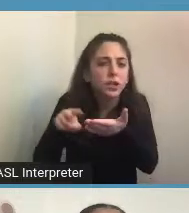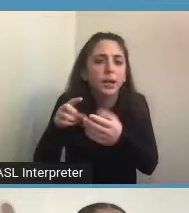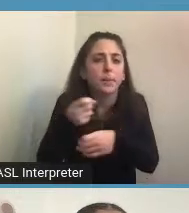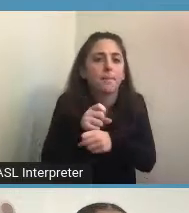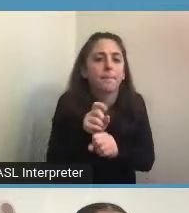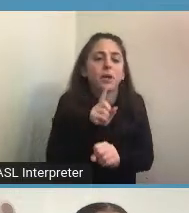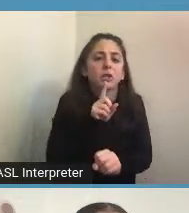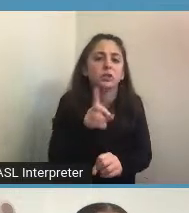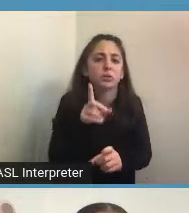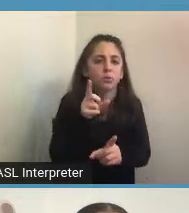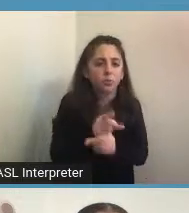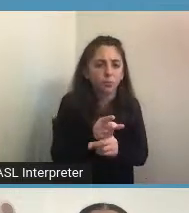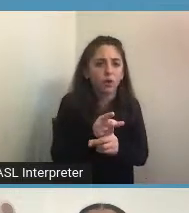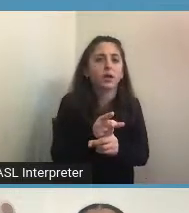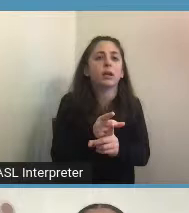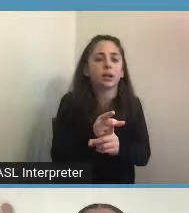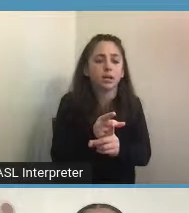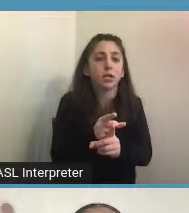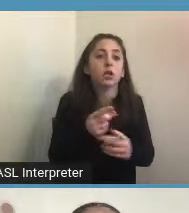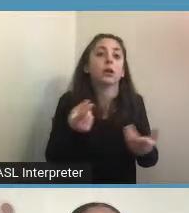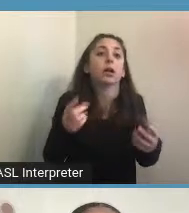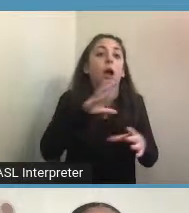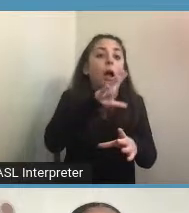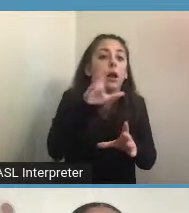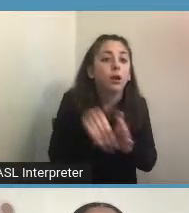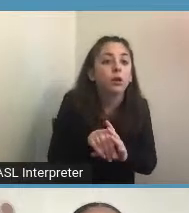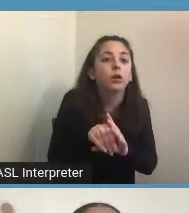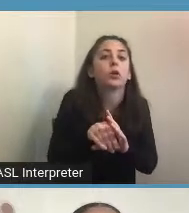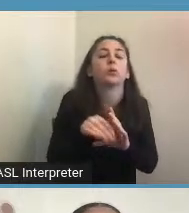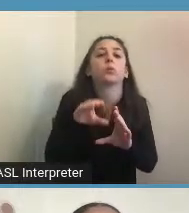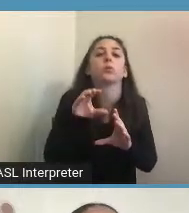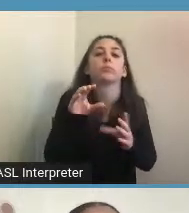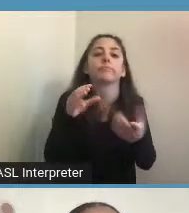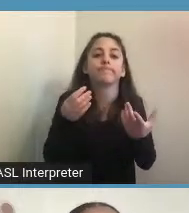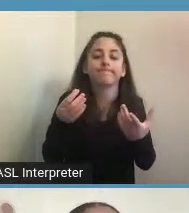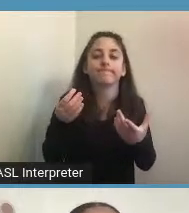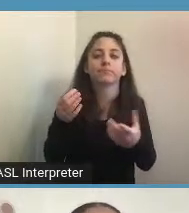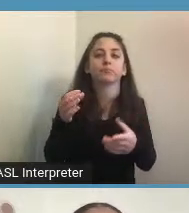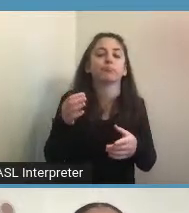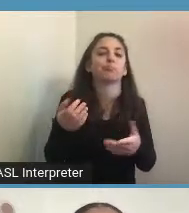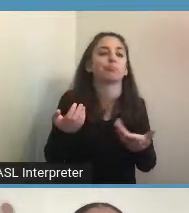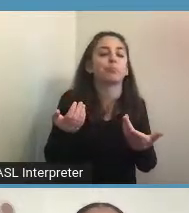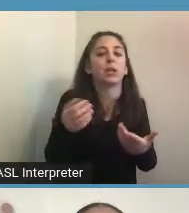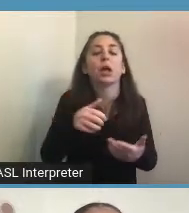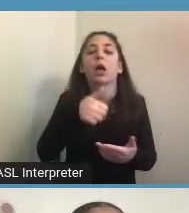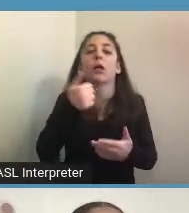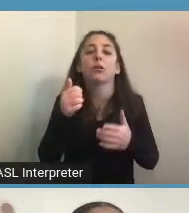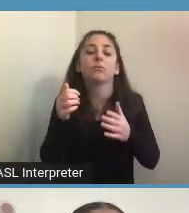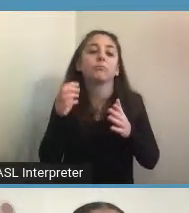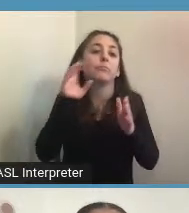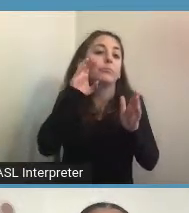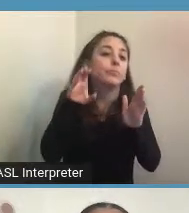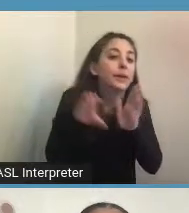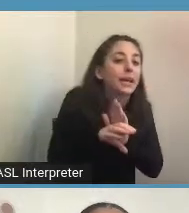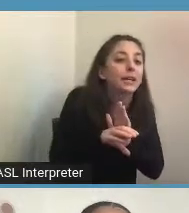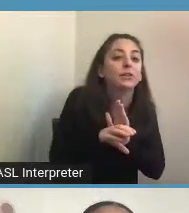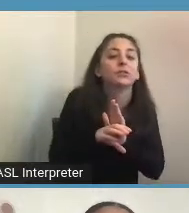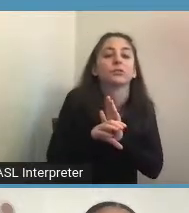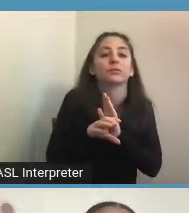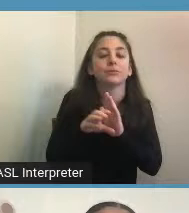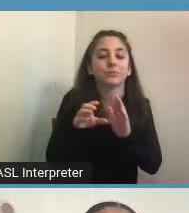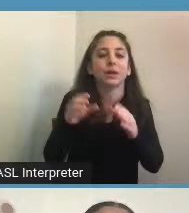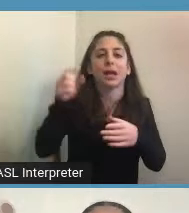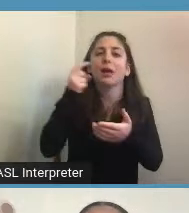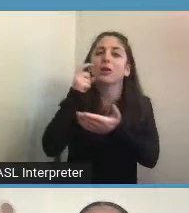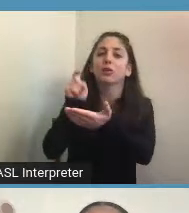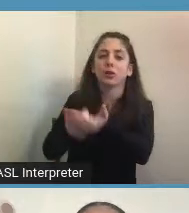to the credit information that needs to be included on, pictures, objects, again, any